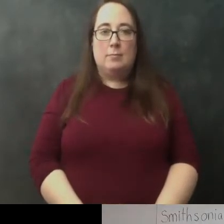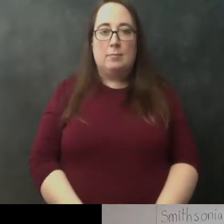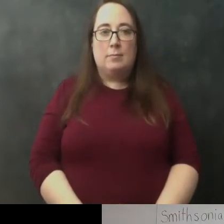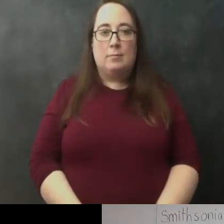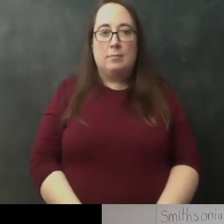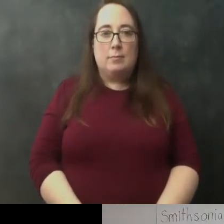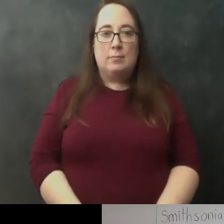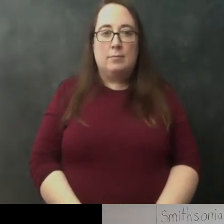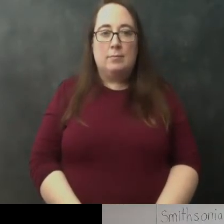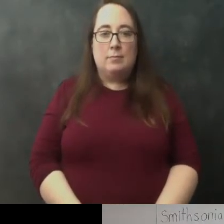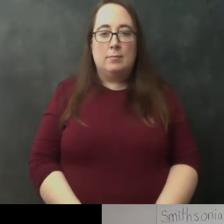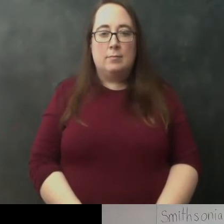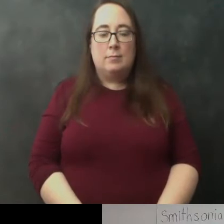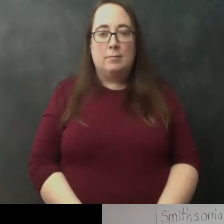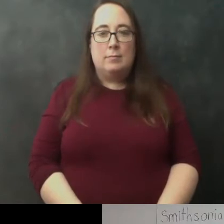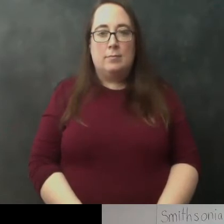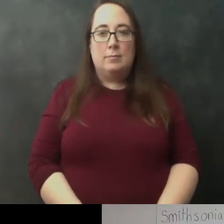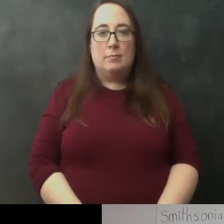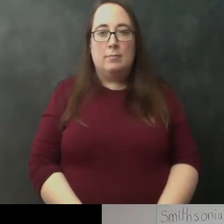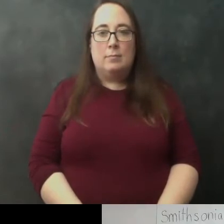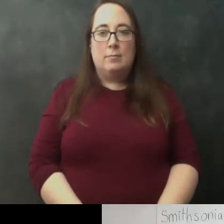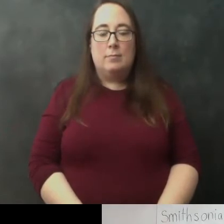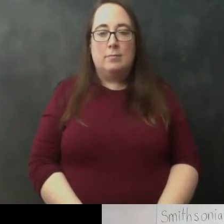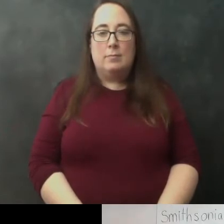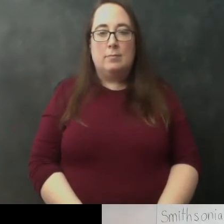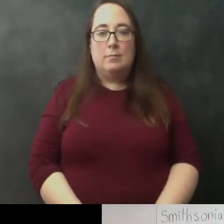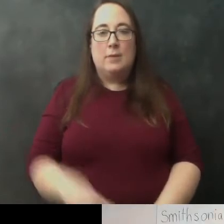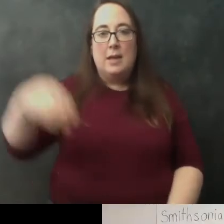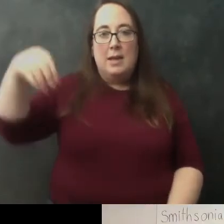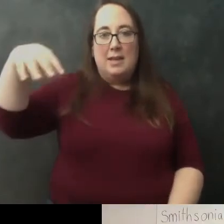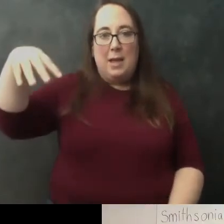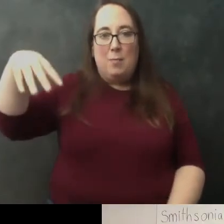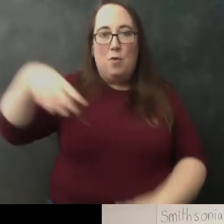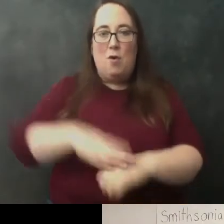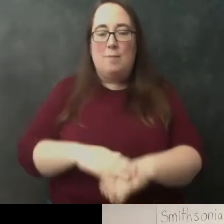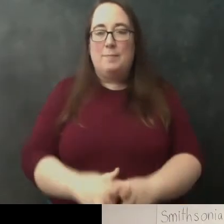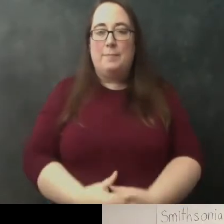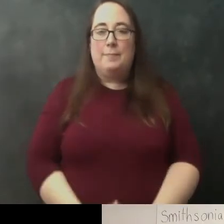Is the next step. Let me put my activity camera back on.